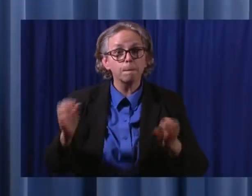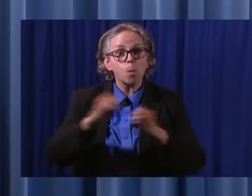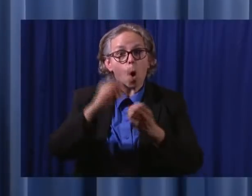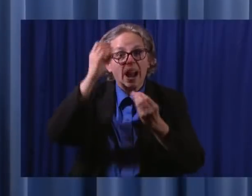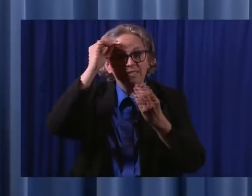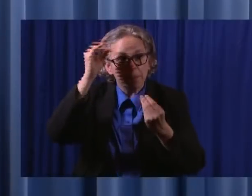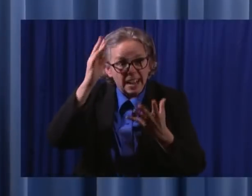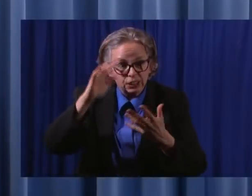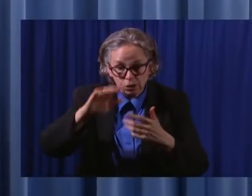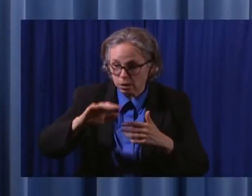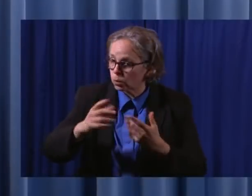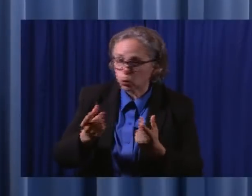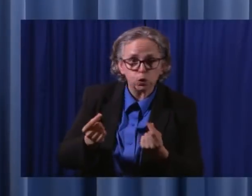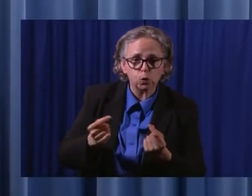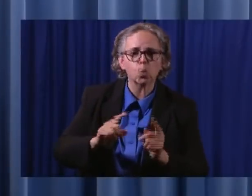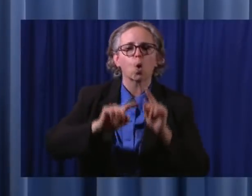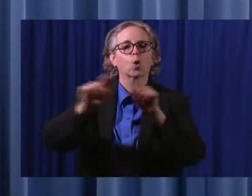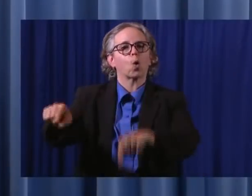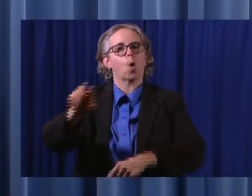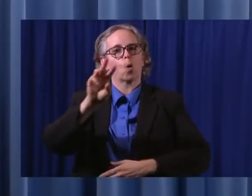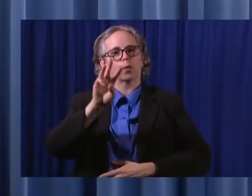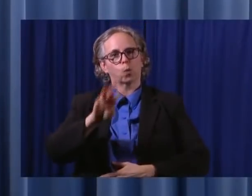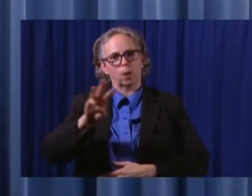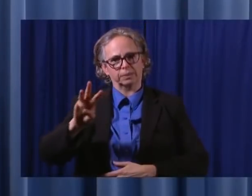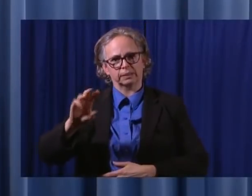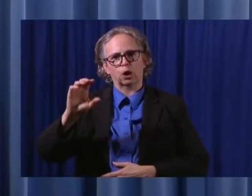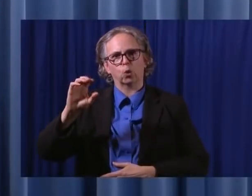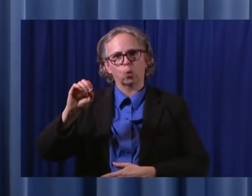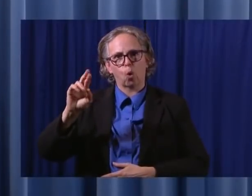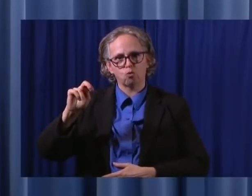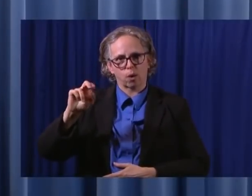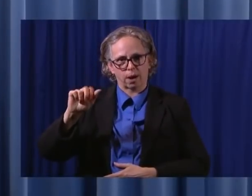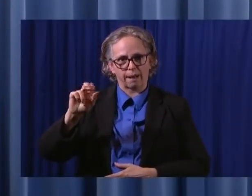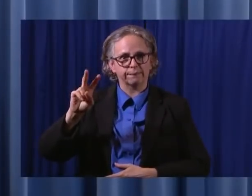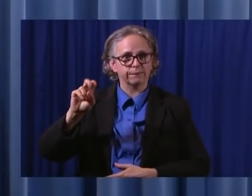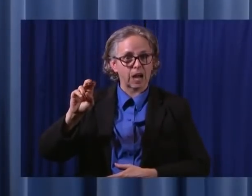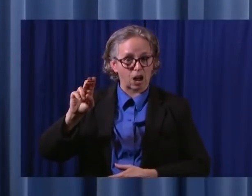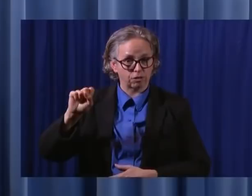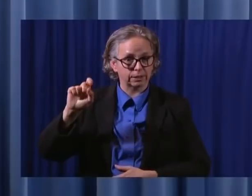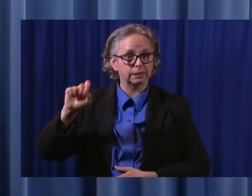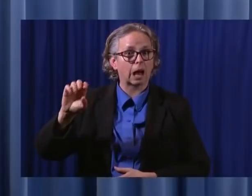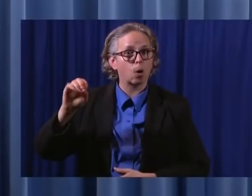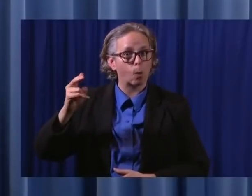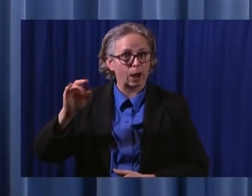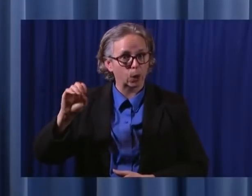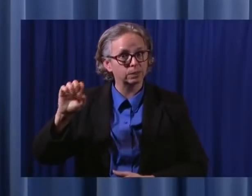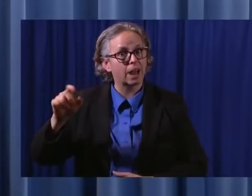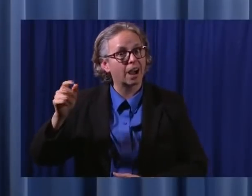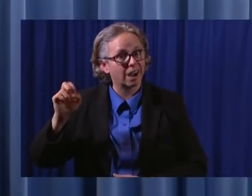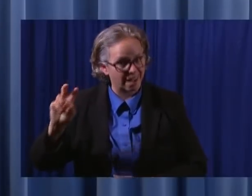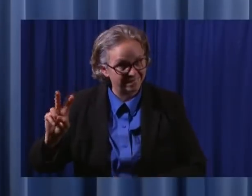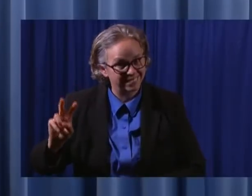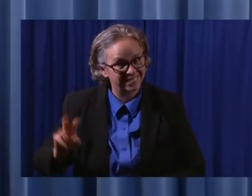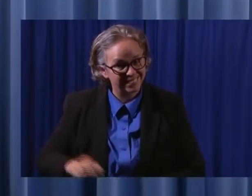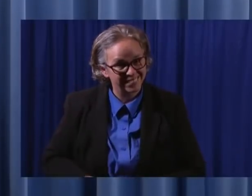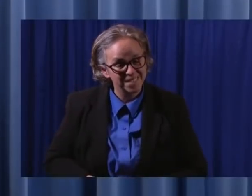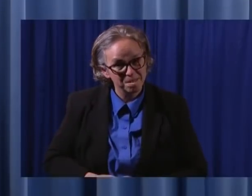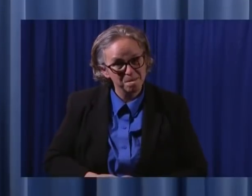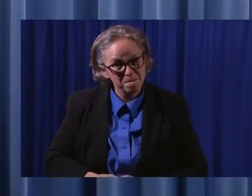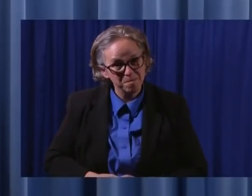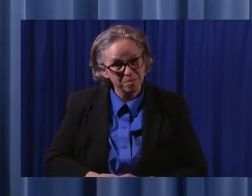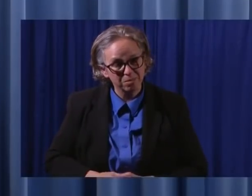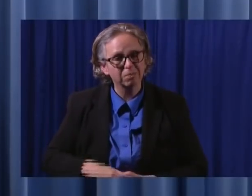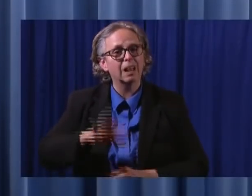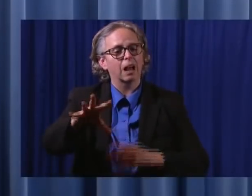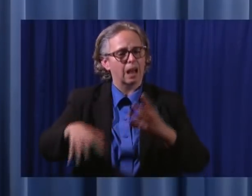coronavirus.ohio.gov. And should you have any questions after visiting your loved ones, you can always contact the State Long-Term Care Ombudsman, an